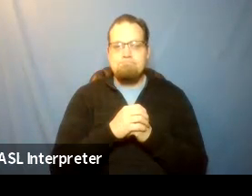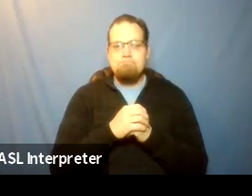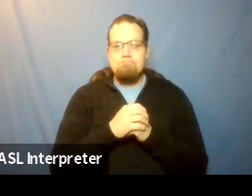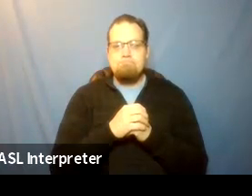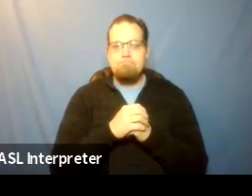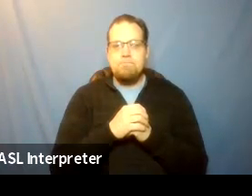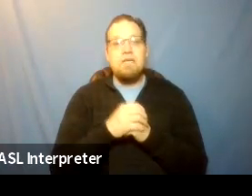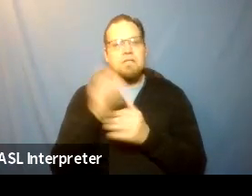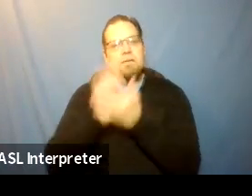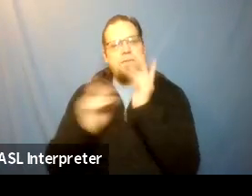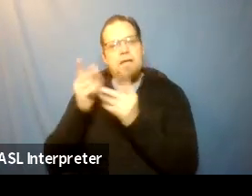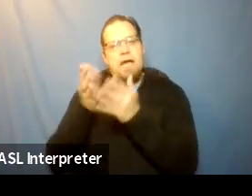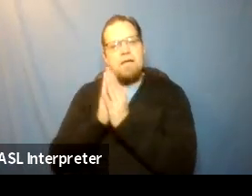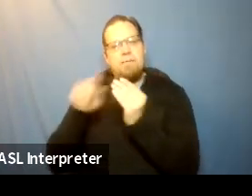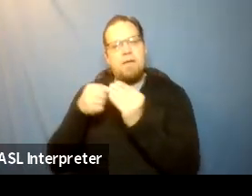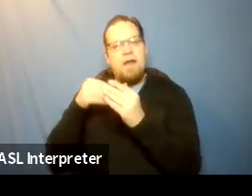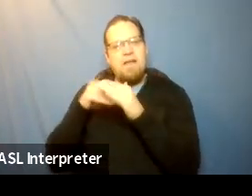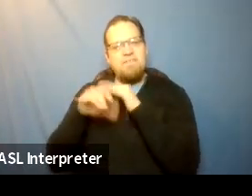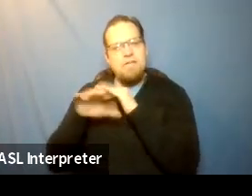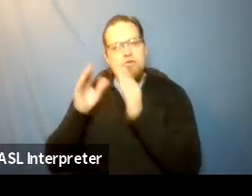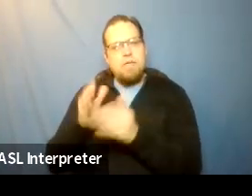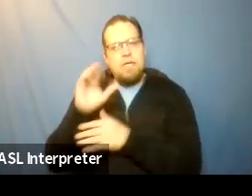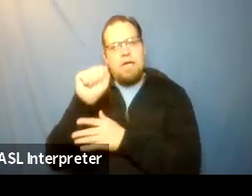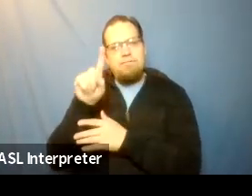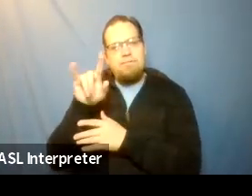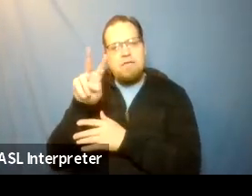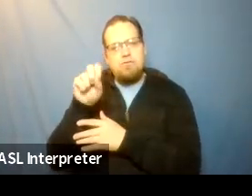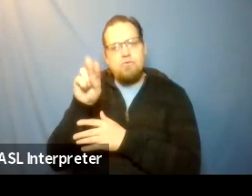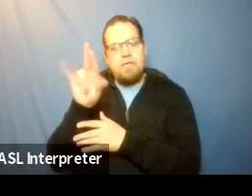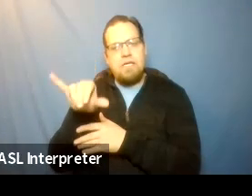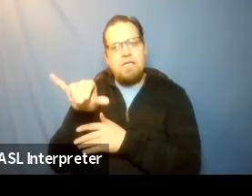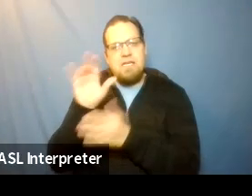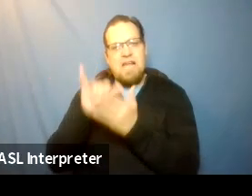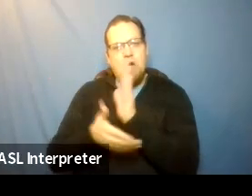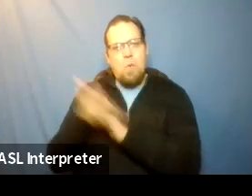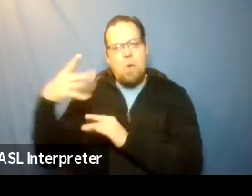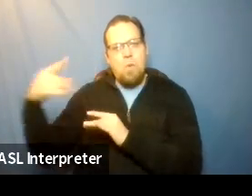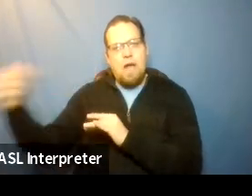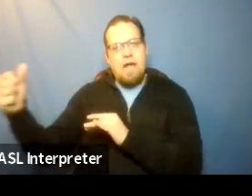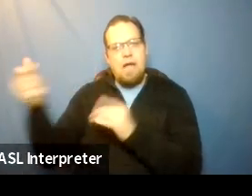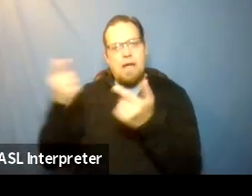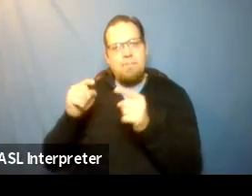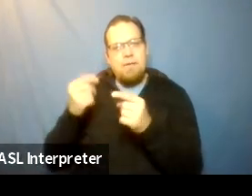Some people are asking about advisory. It seems like it's going away once hybrid starts.